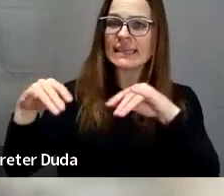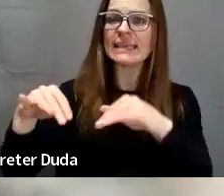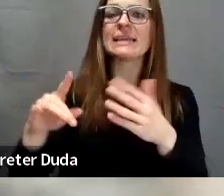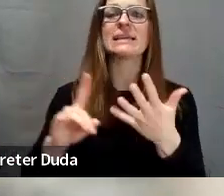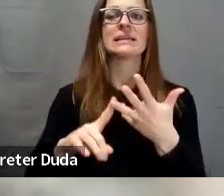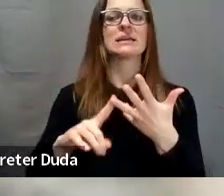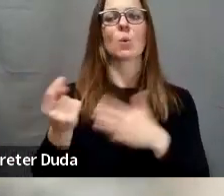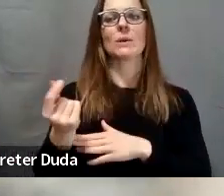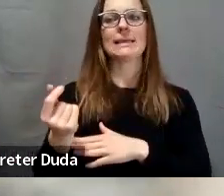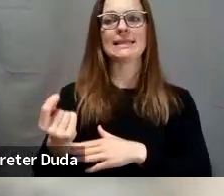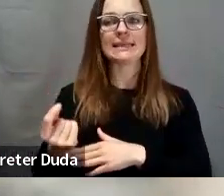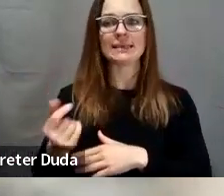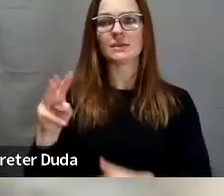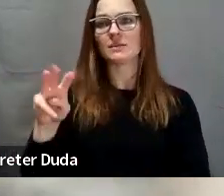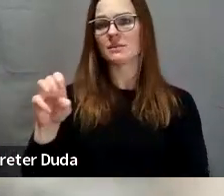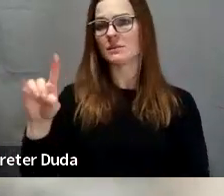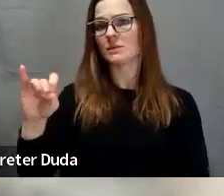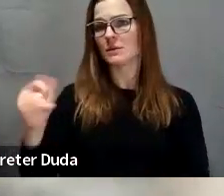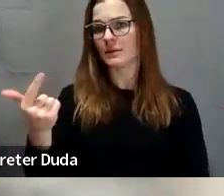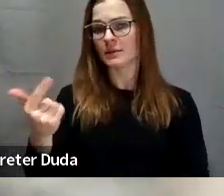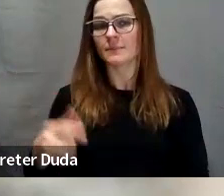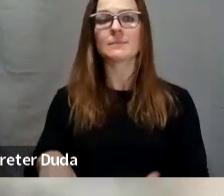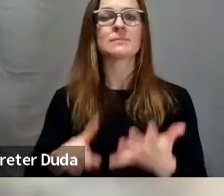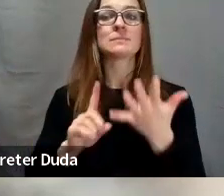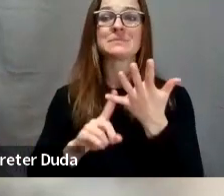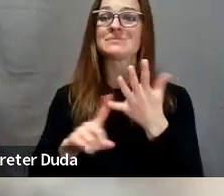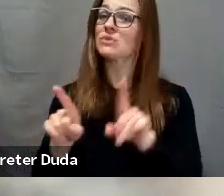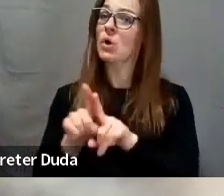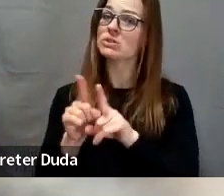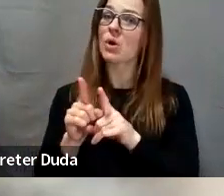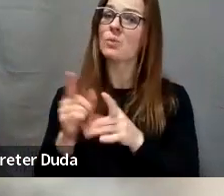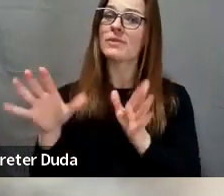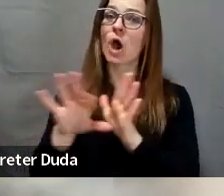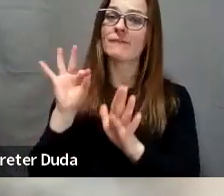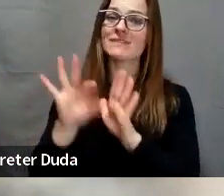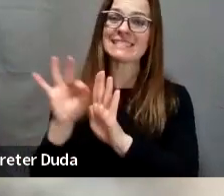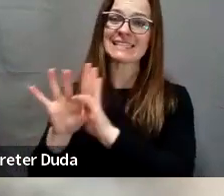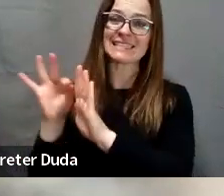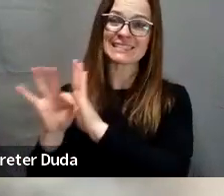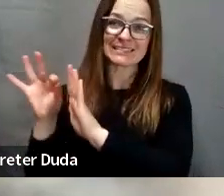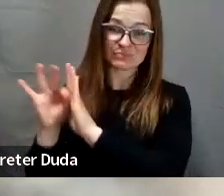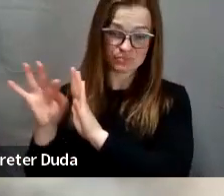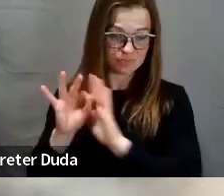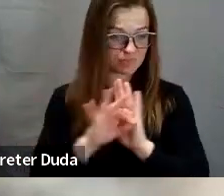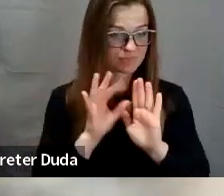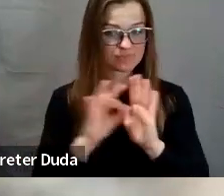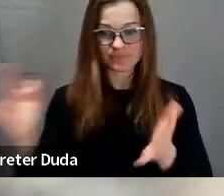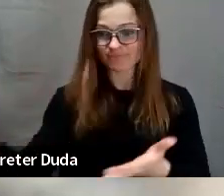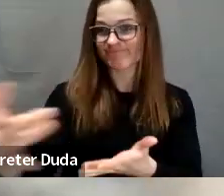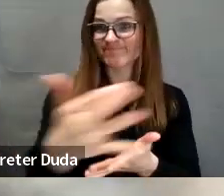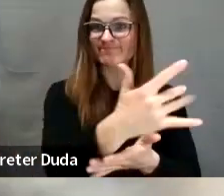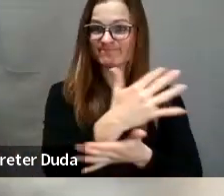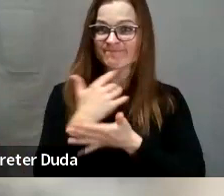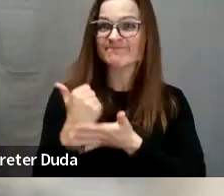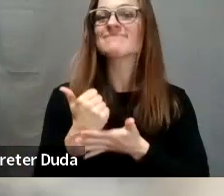with weeding, and our items that can also help with harvesting once you've done all the hard work and it's time